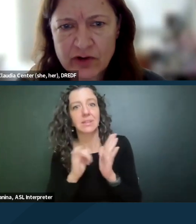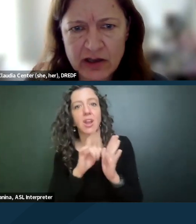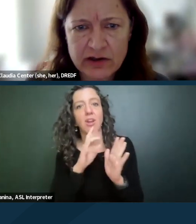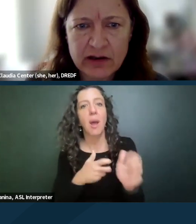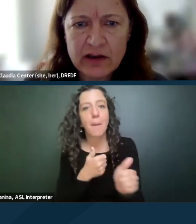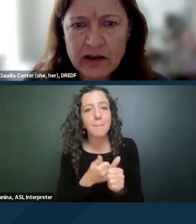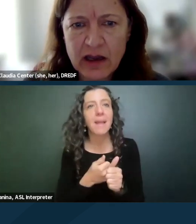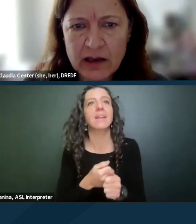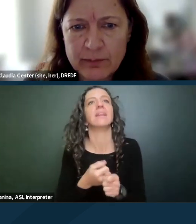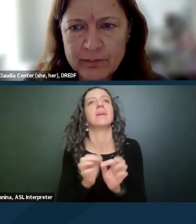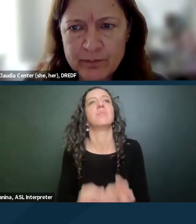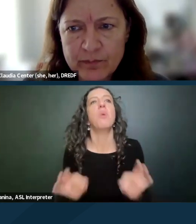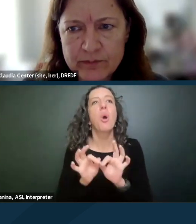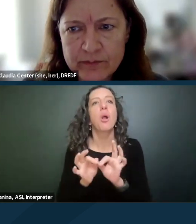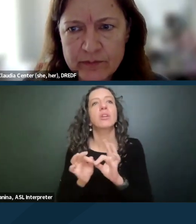important, strong